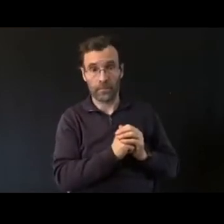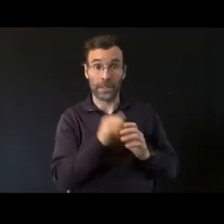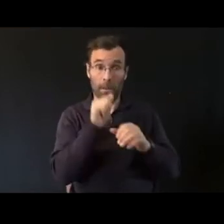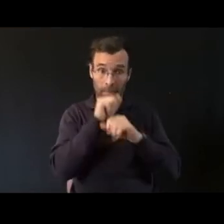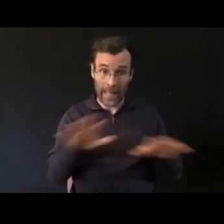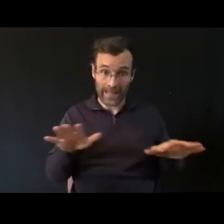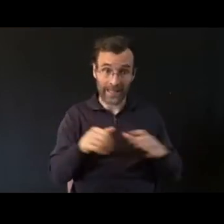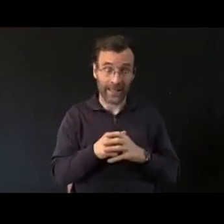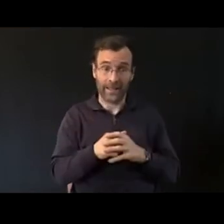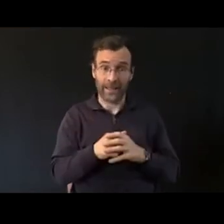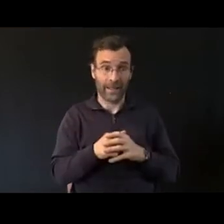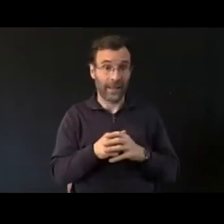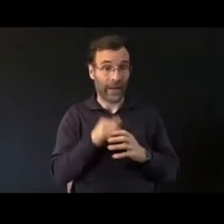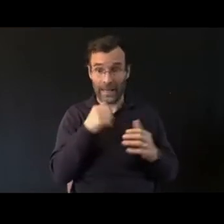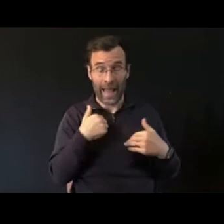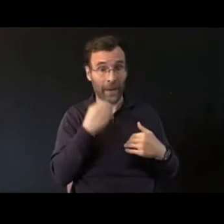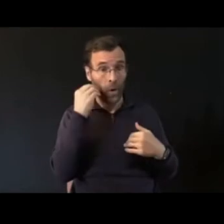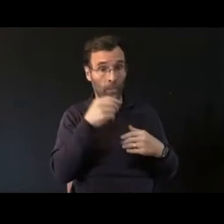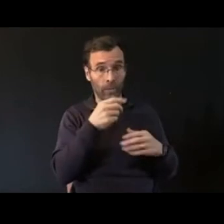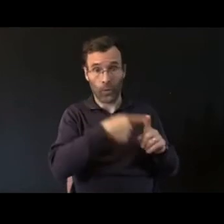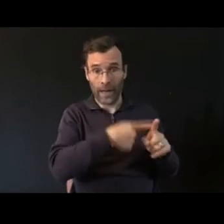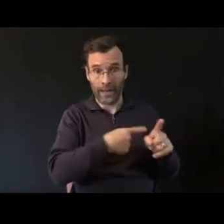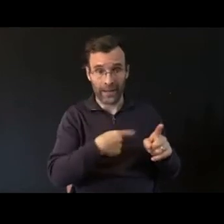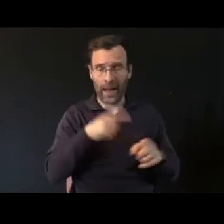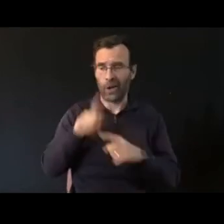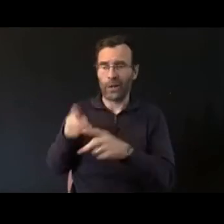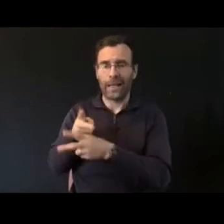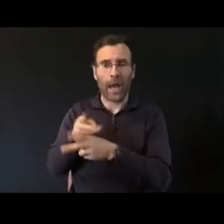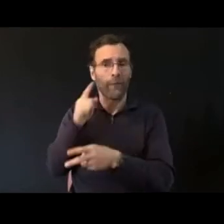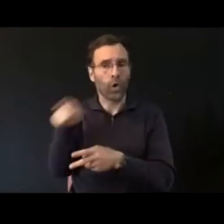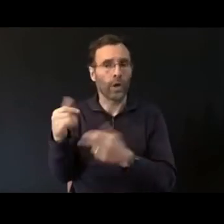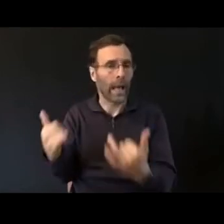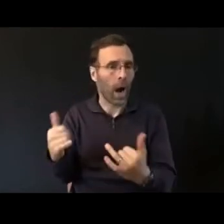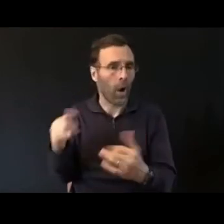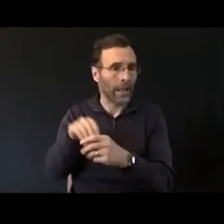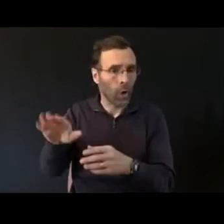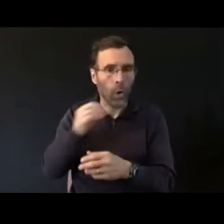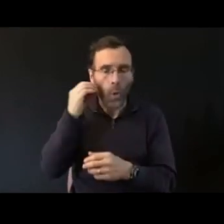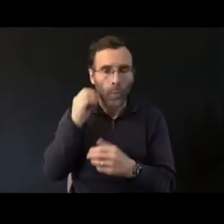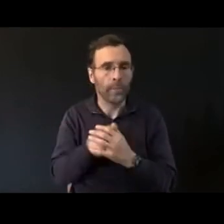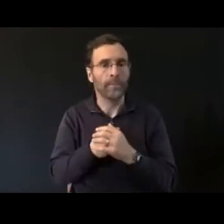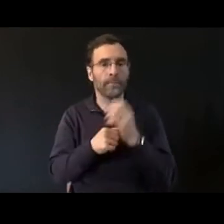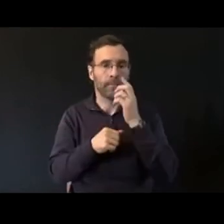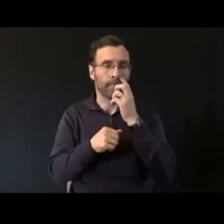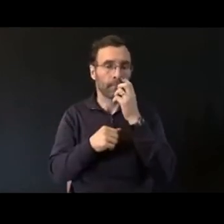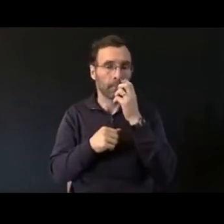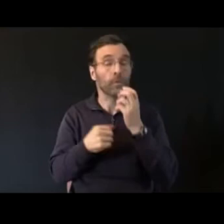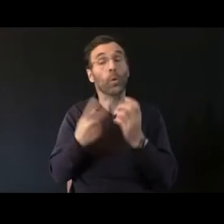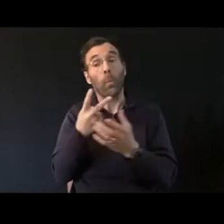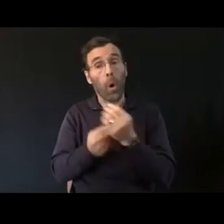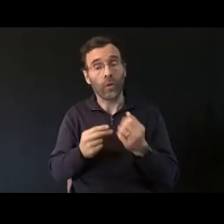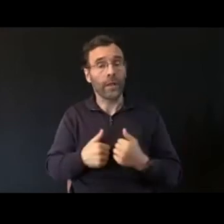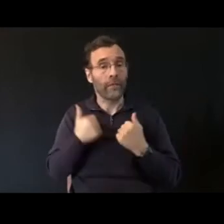if I didn't have my home to rent out, I wouldn't be able to care for her now in her home. So we're both living in her home and I'm